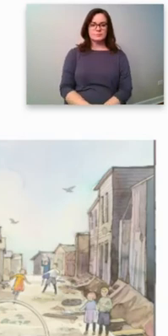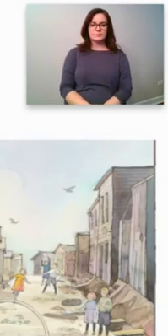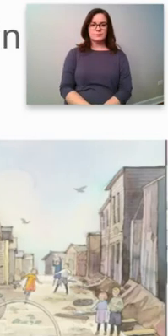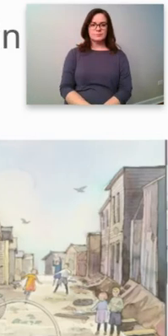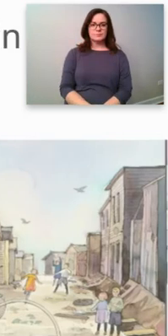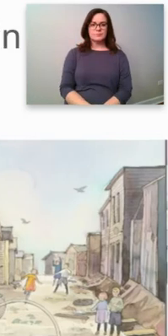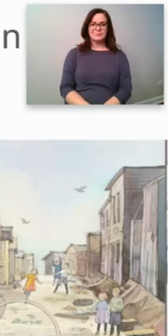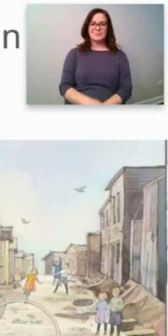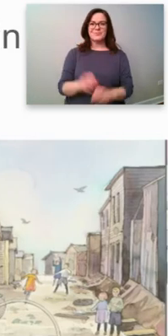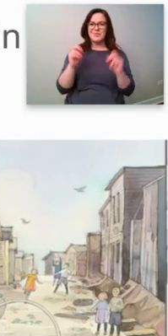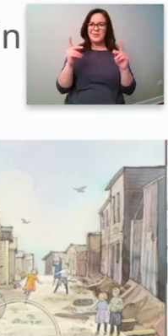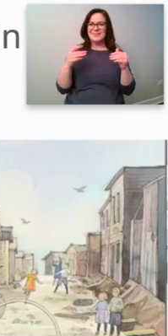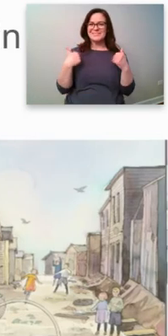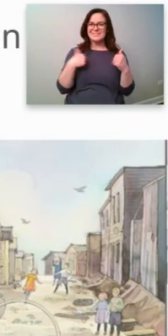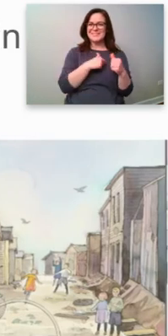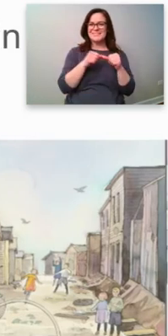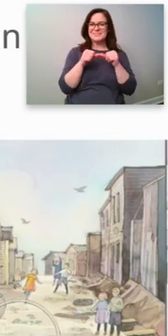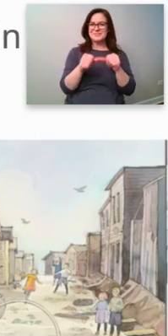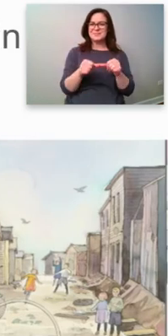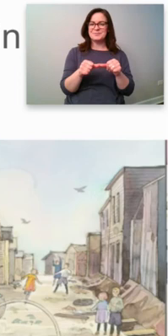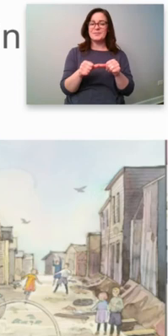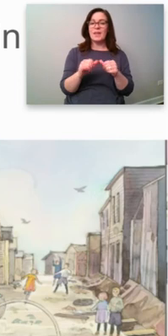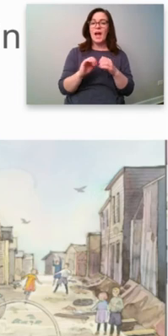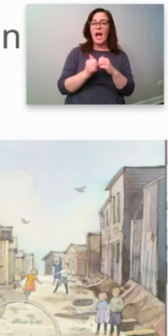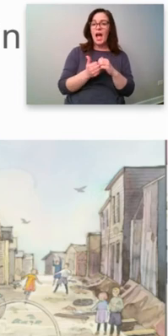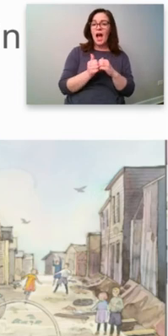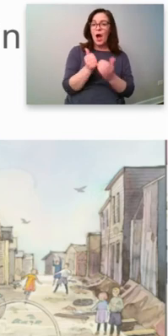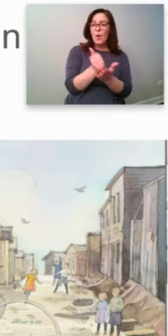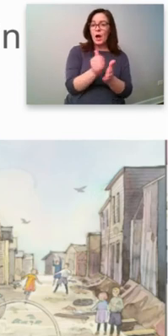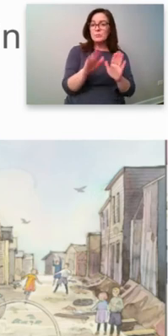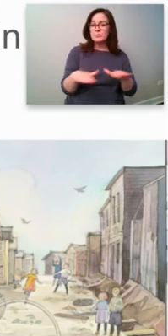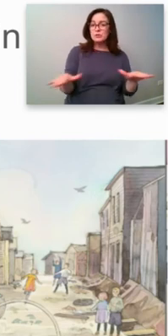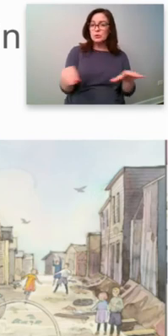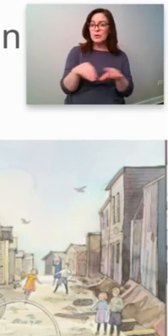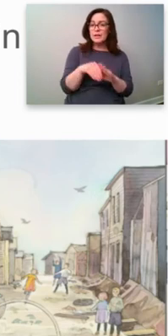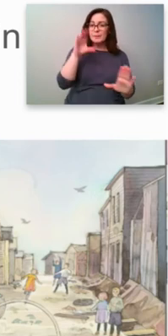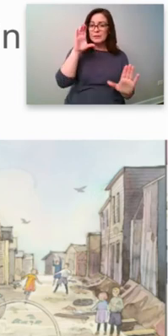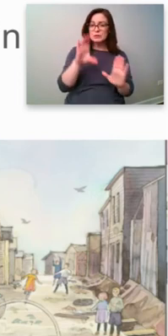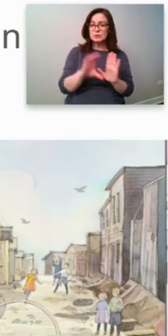Okay, let's read on. How could we help the children in this picture?